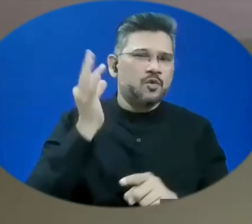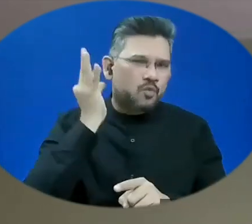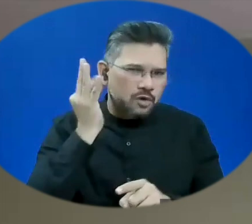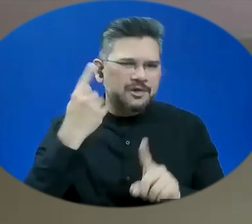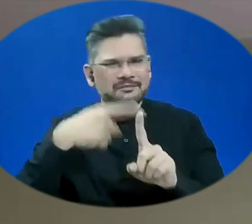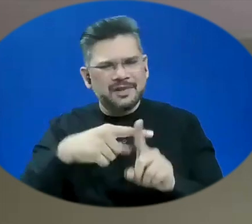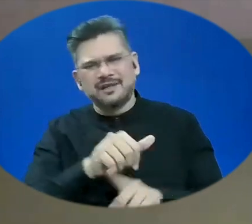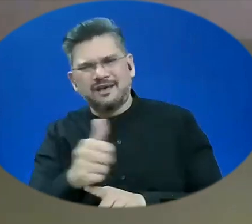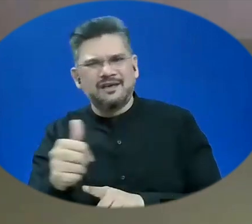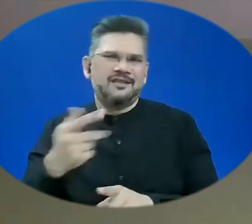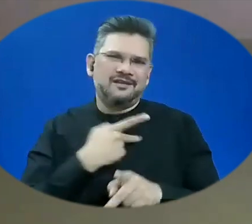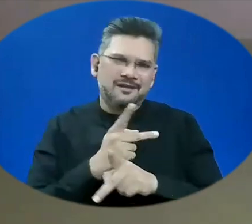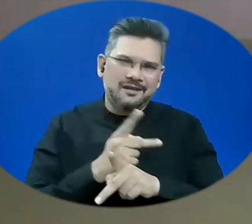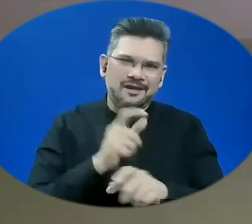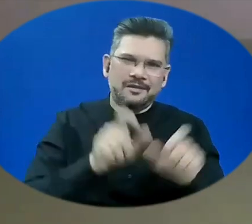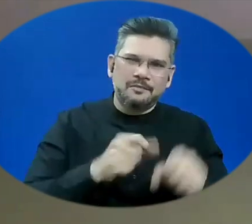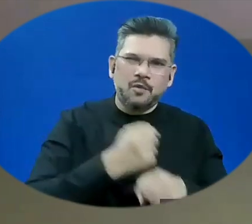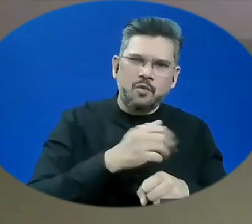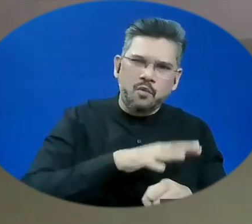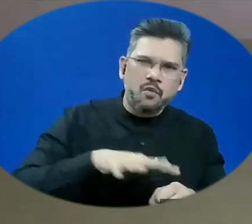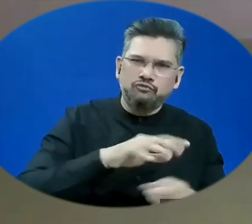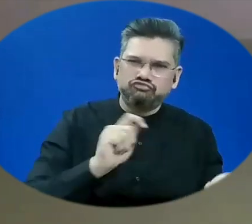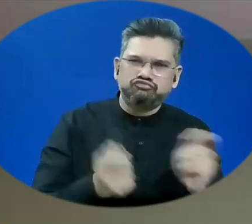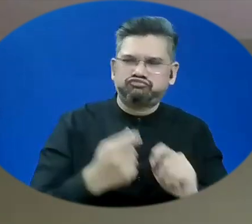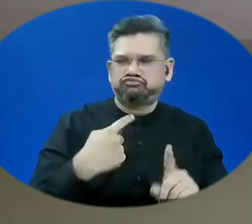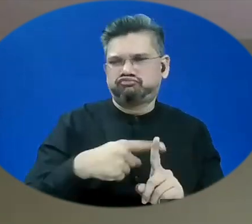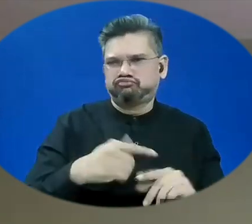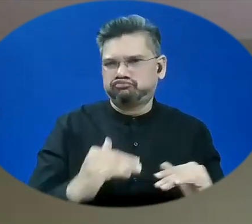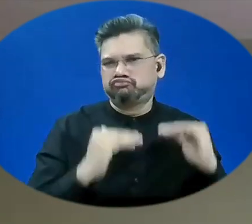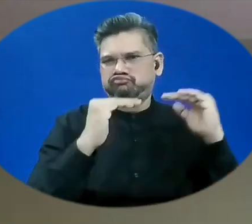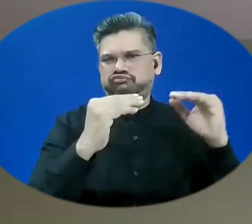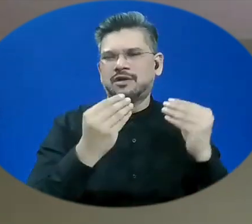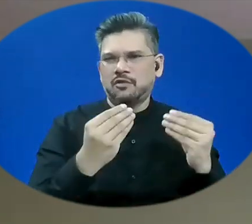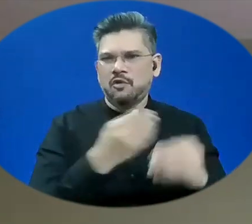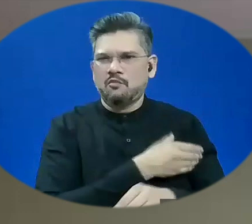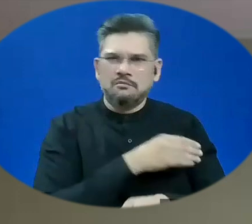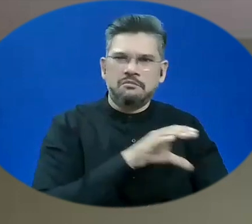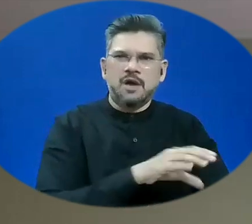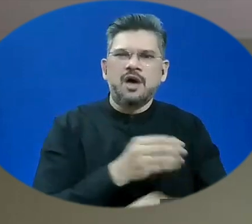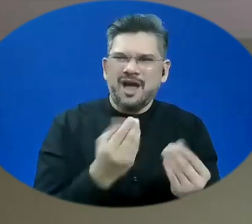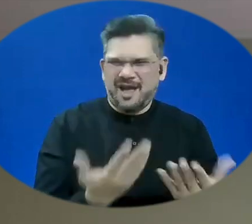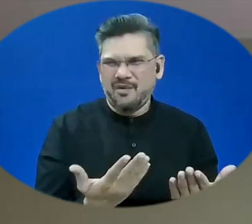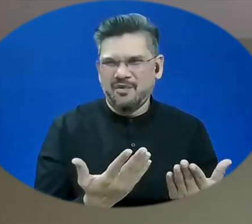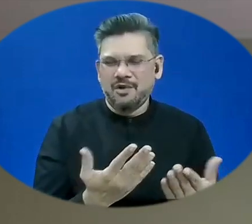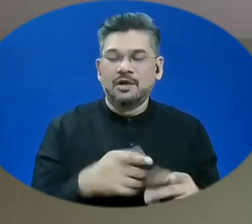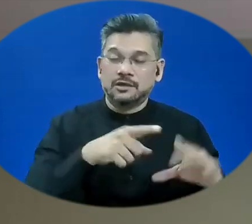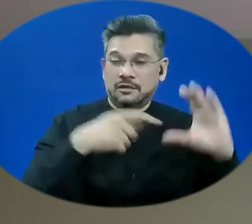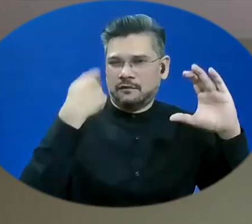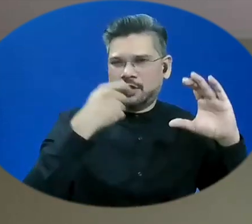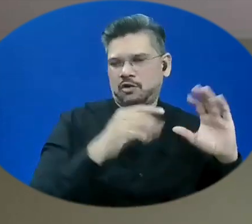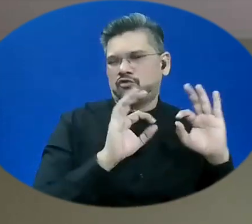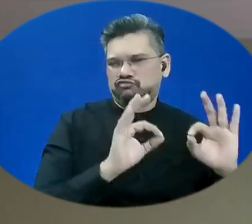role for an entire country to empower all of us to recognize that this does affect all individuals regardless of